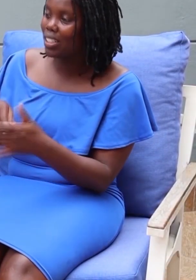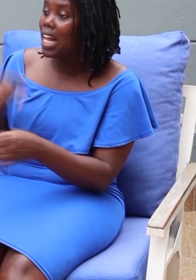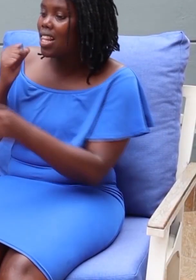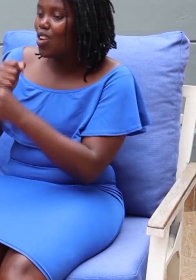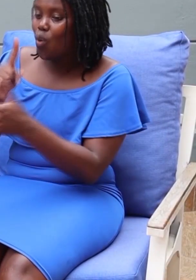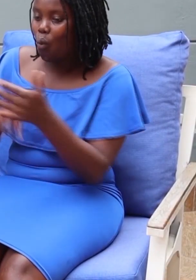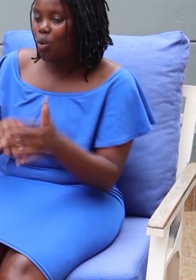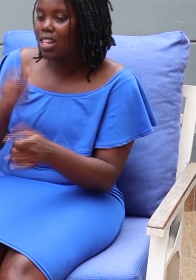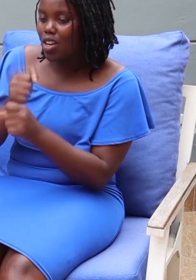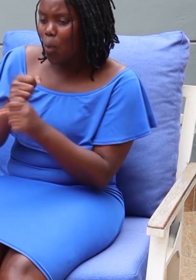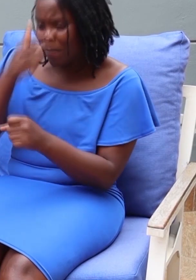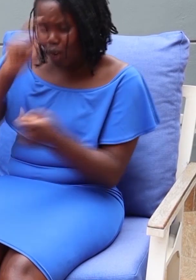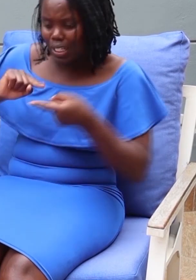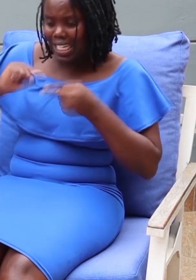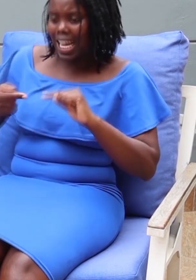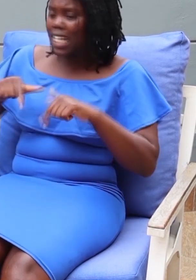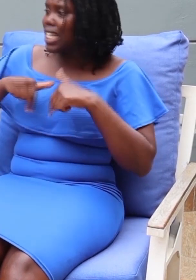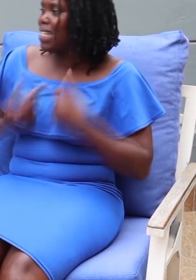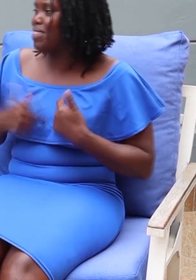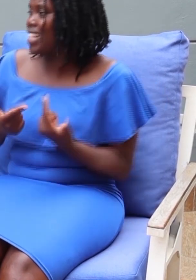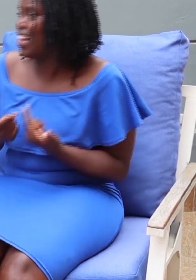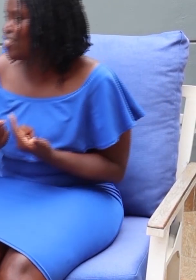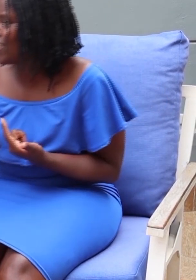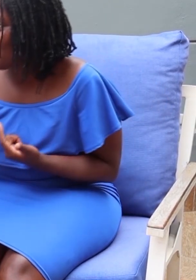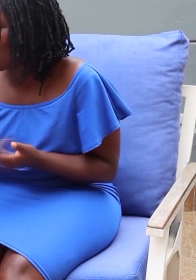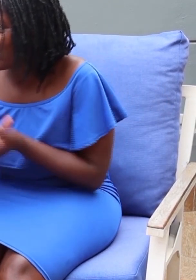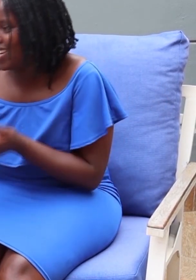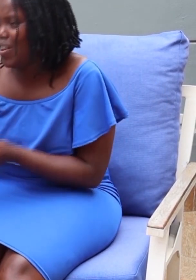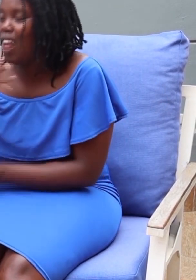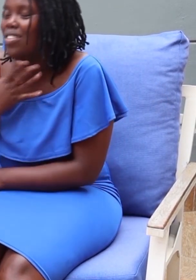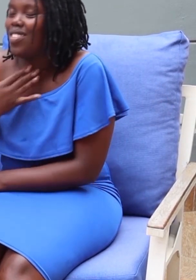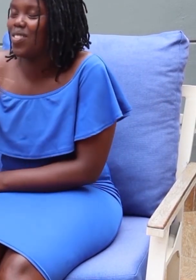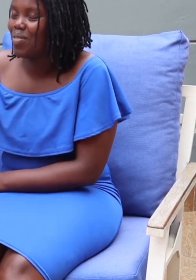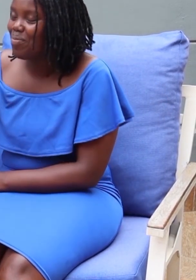Because most of the time, people say that I was